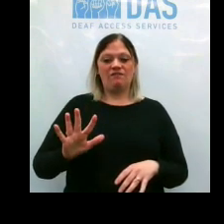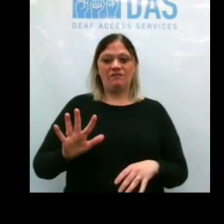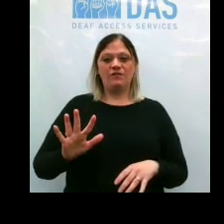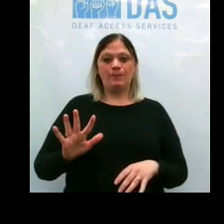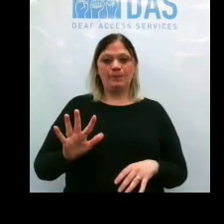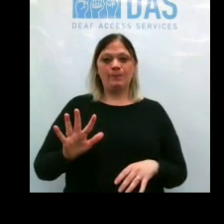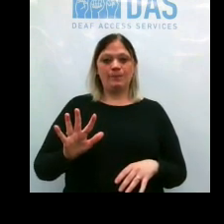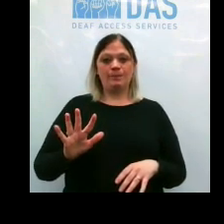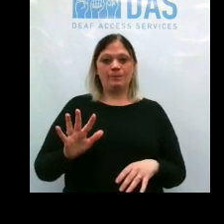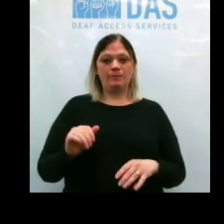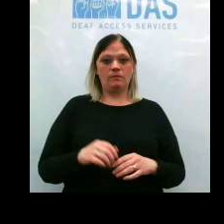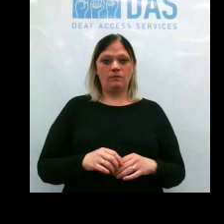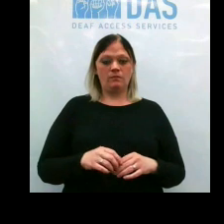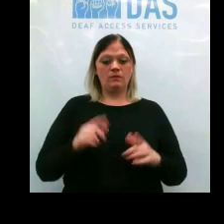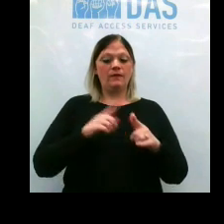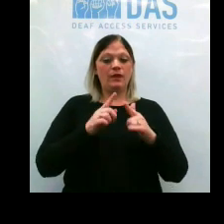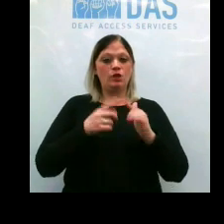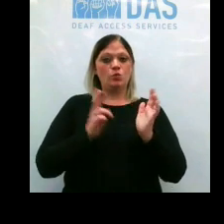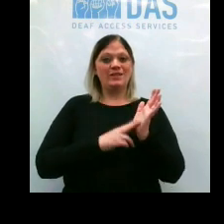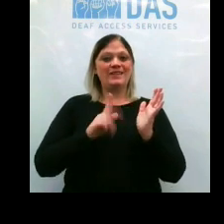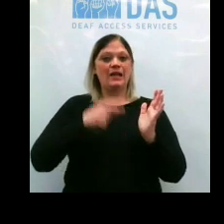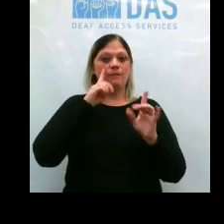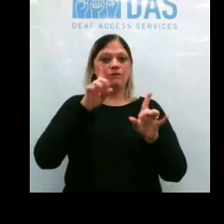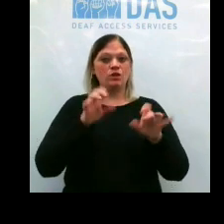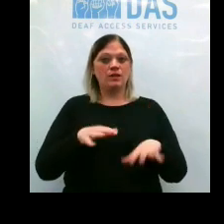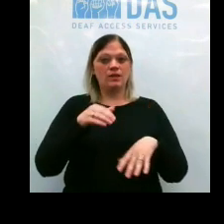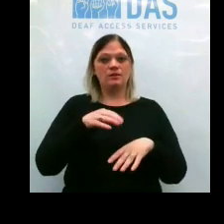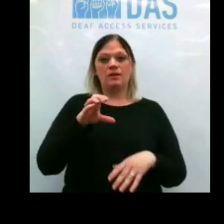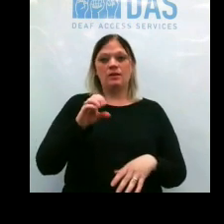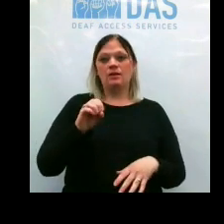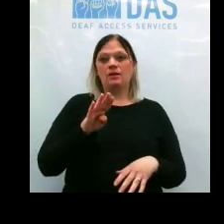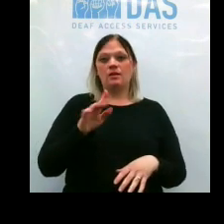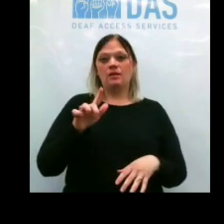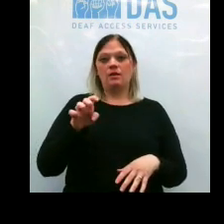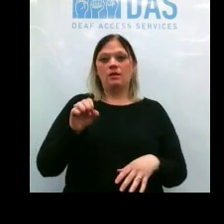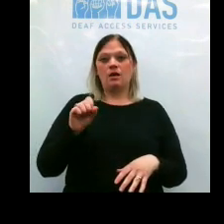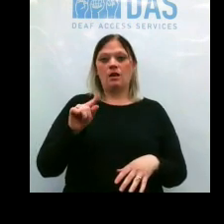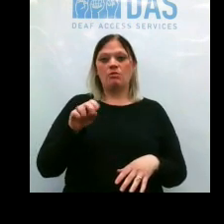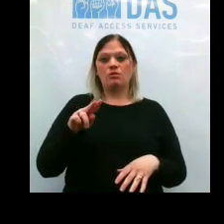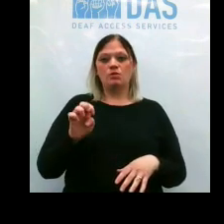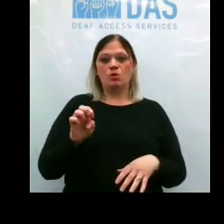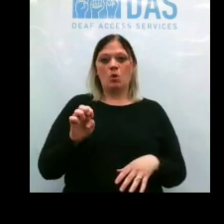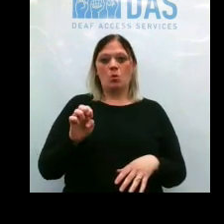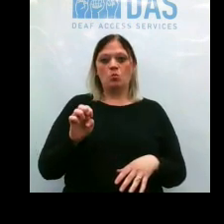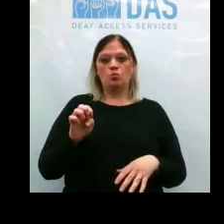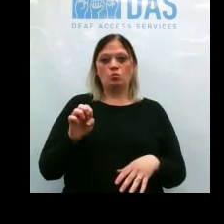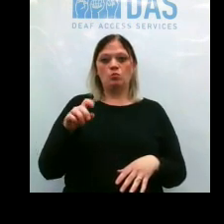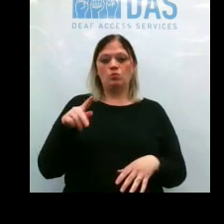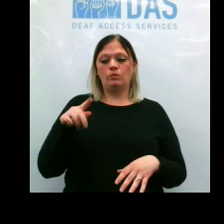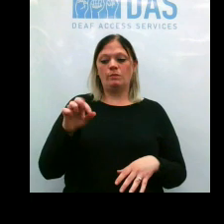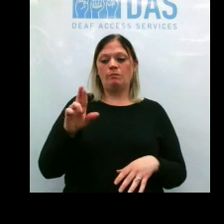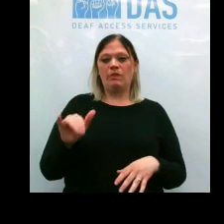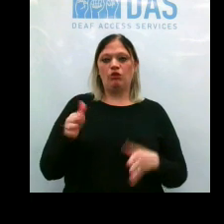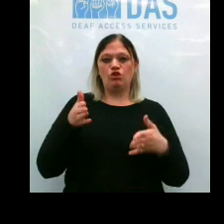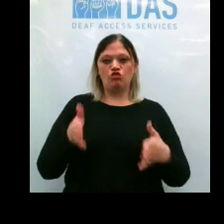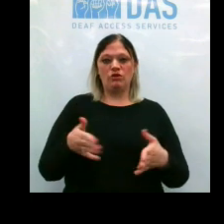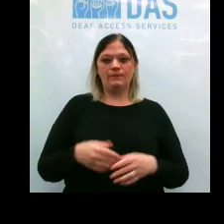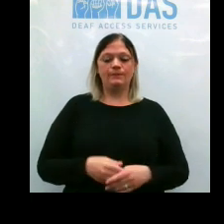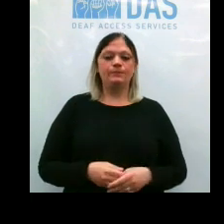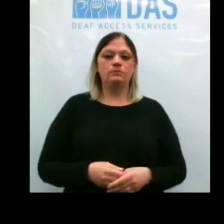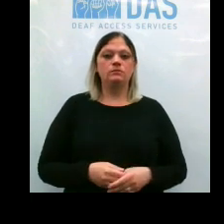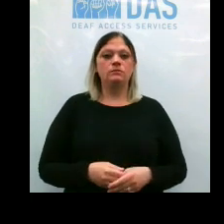888-364-3065 to sign up for the testing at the Cobblestone Perry Street site. Now, I want to bring something up that